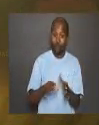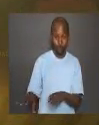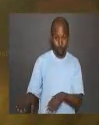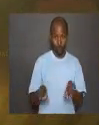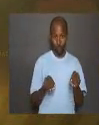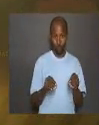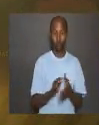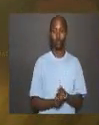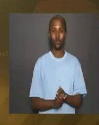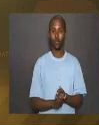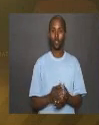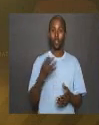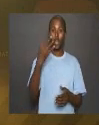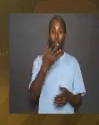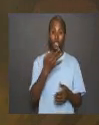Hello again, everyone.